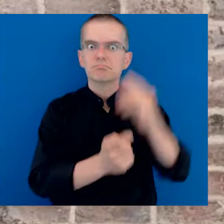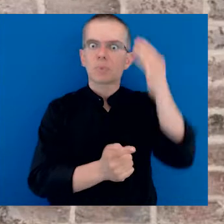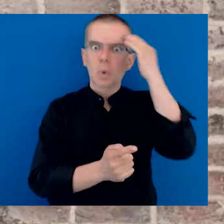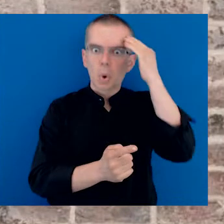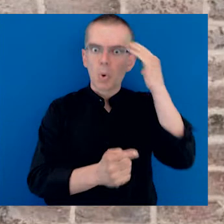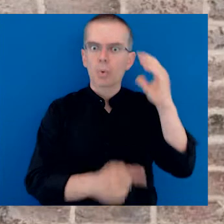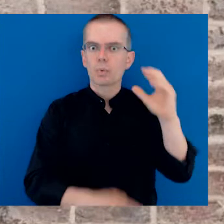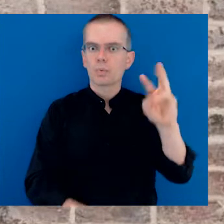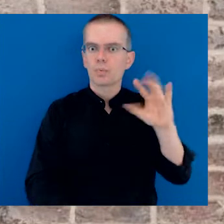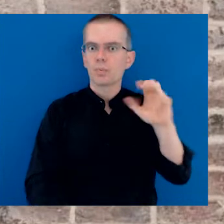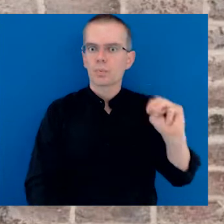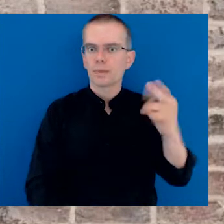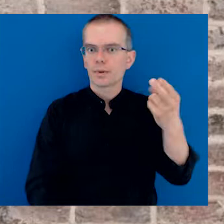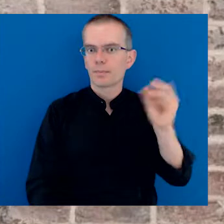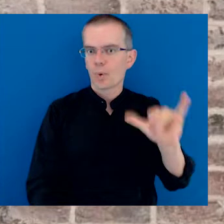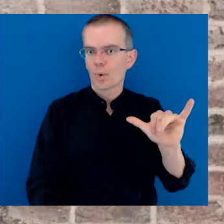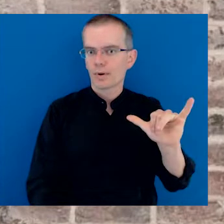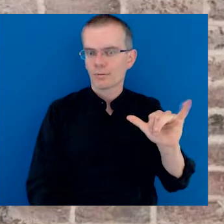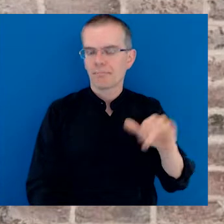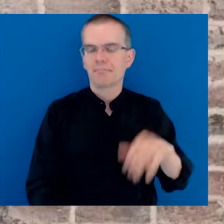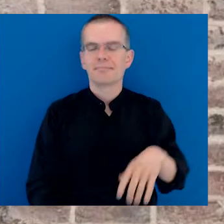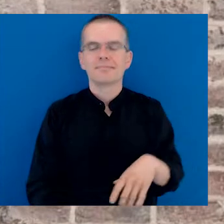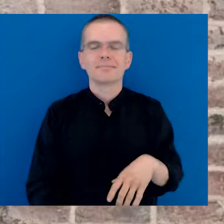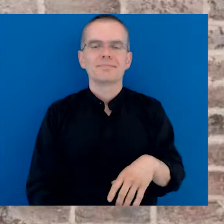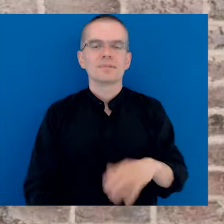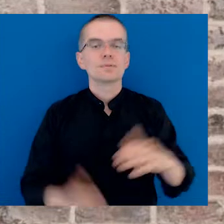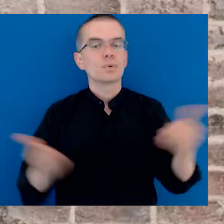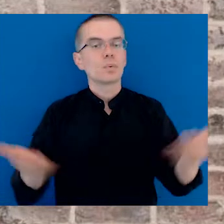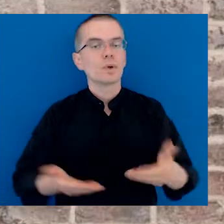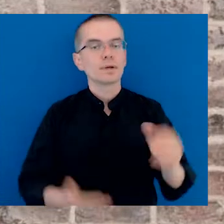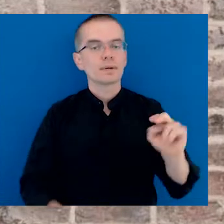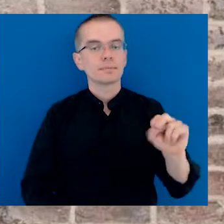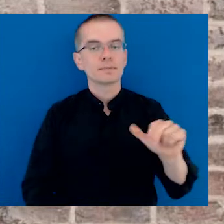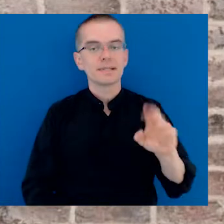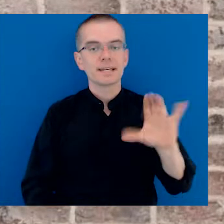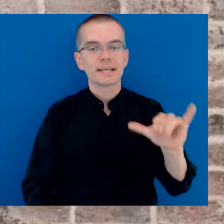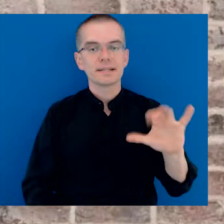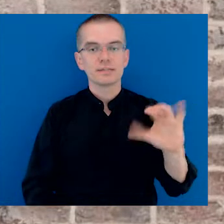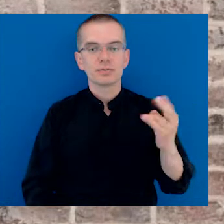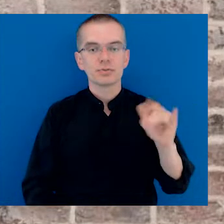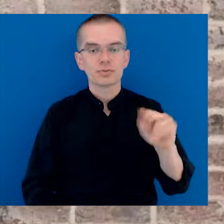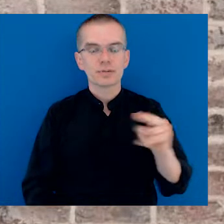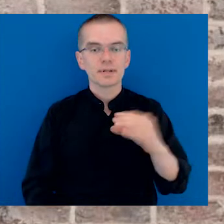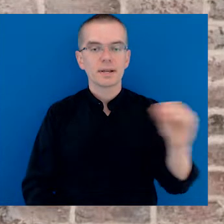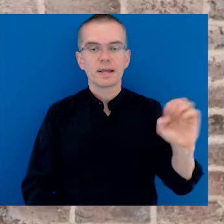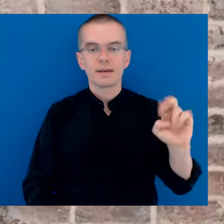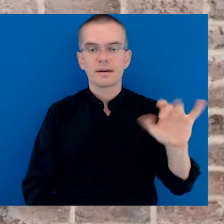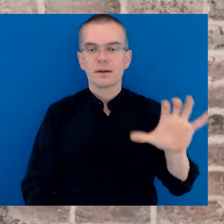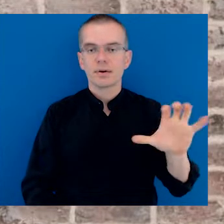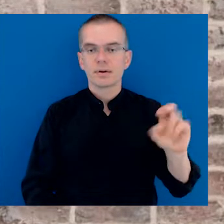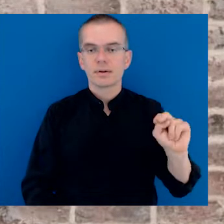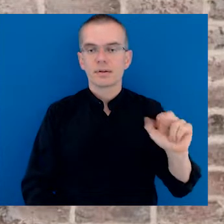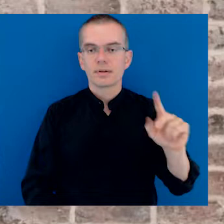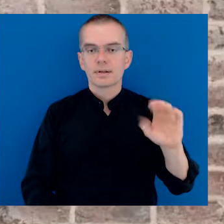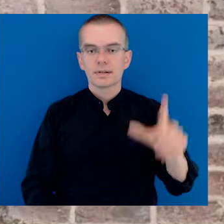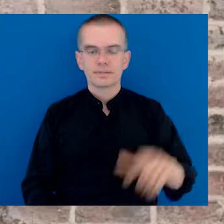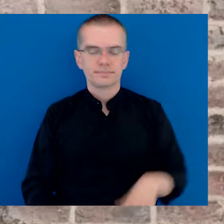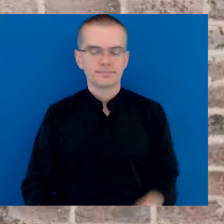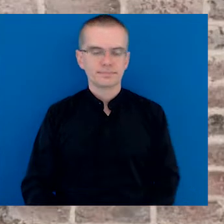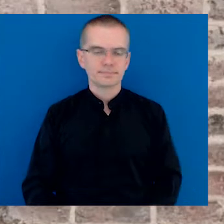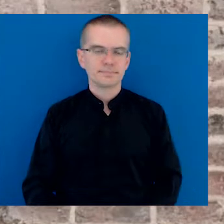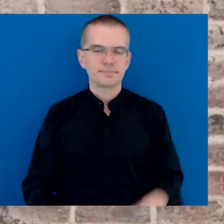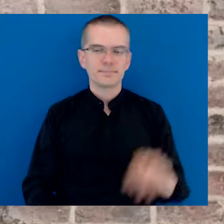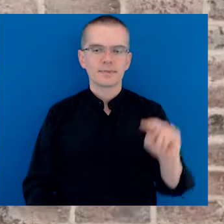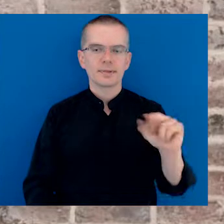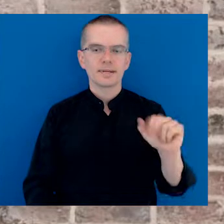Boy personally. Let us welcome Nancy Churnin and Eric Nadel. Thank you so much, Susan,